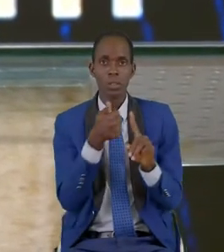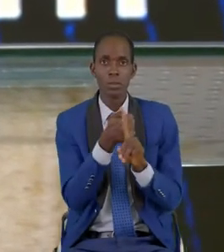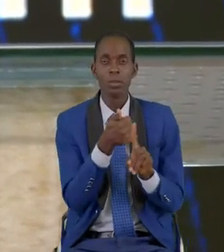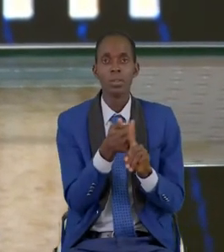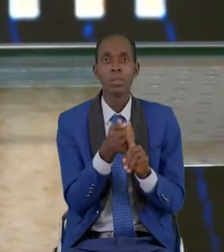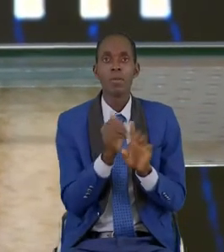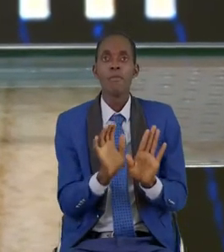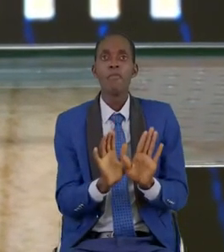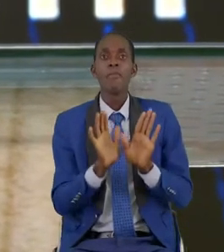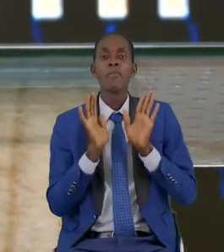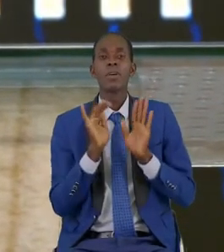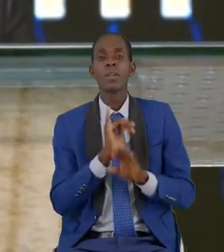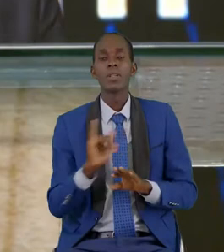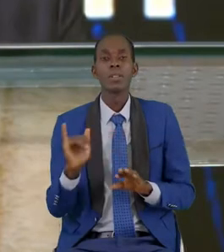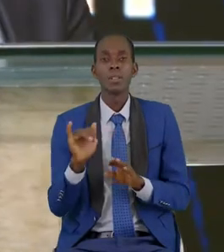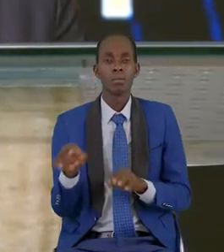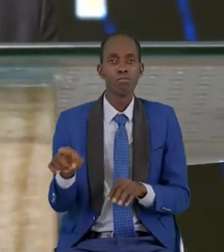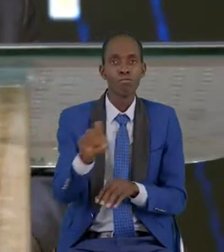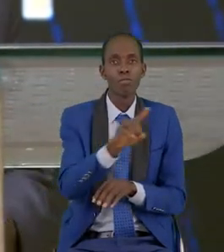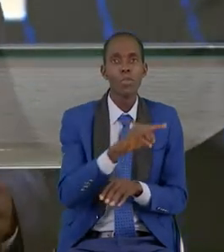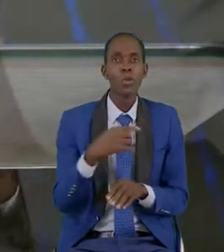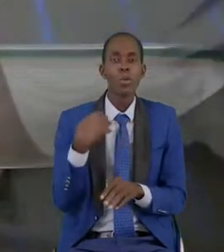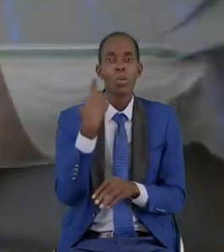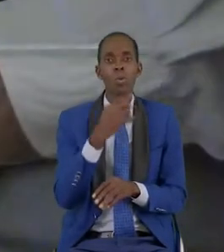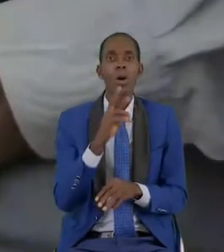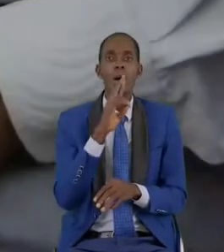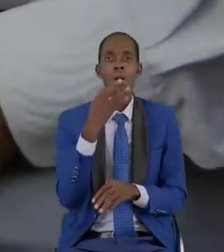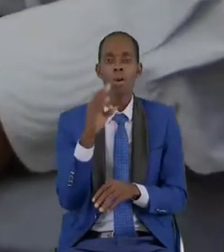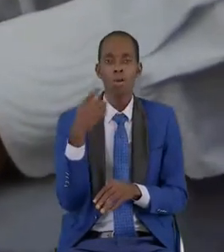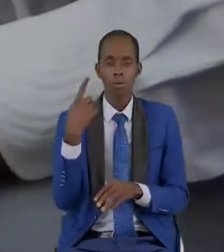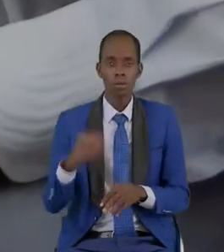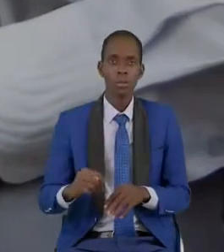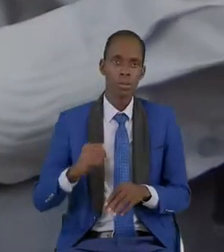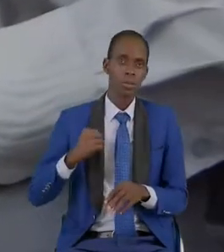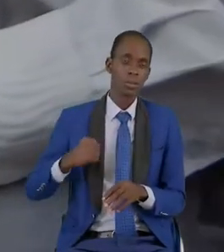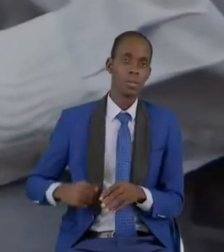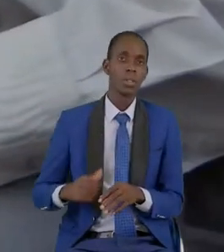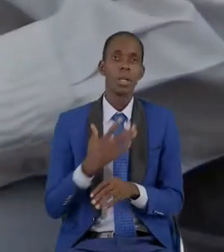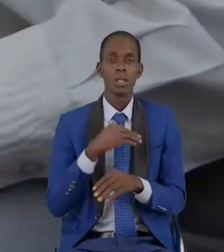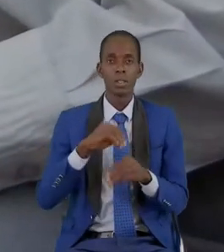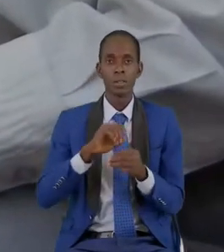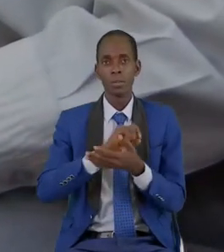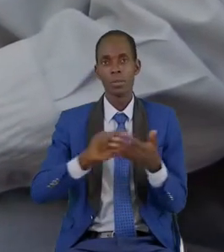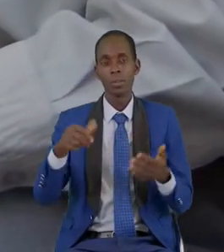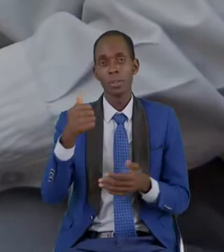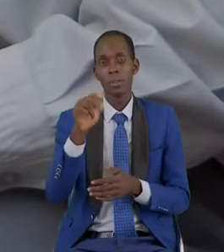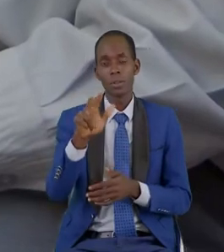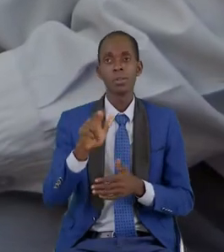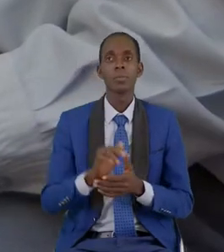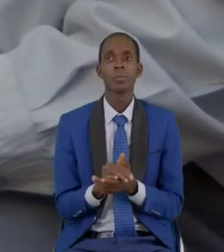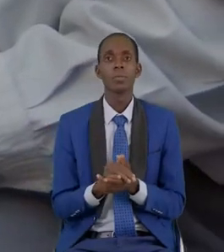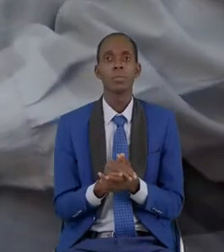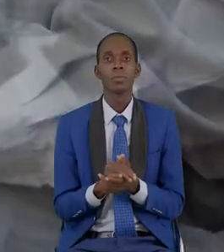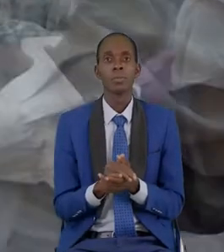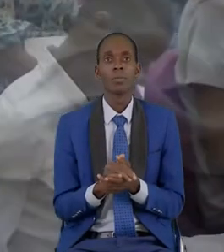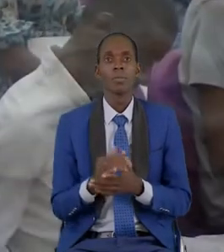fearing them which were of the circumcision. Then in verse 13, and the